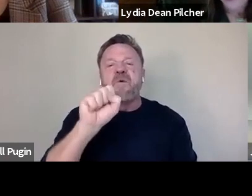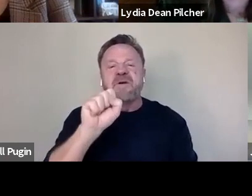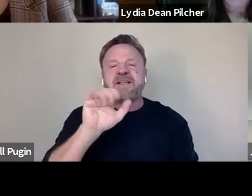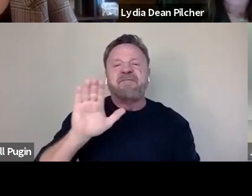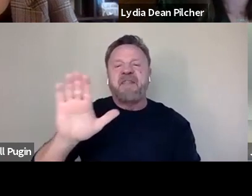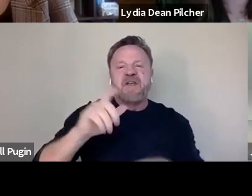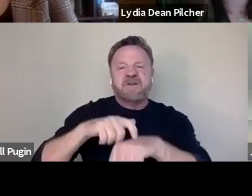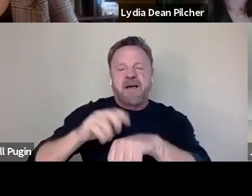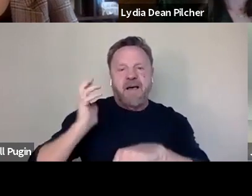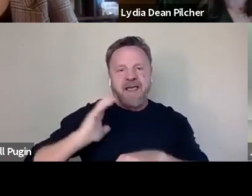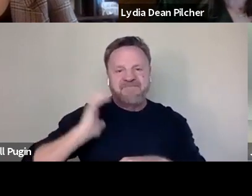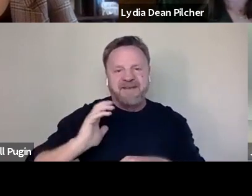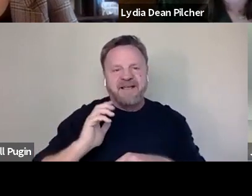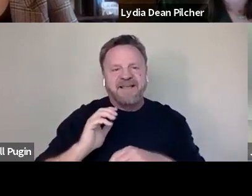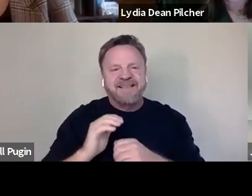that's